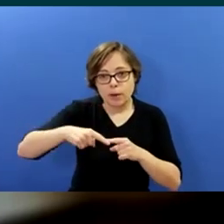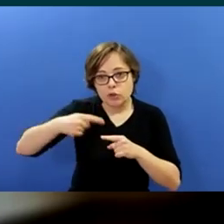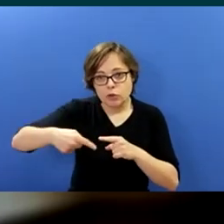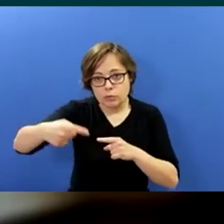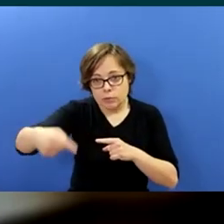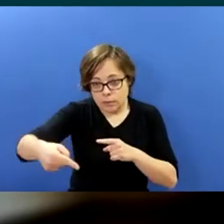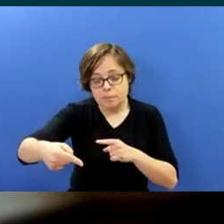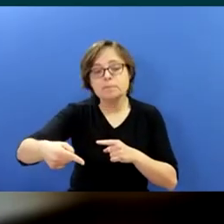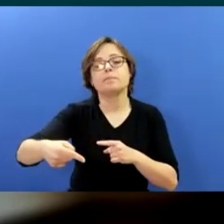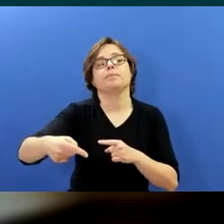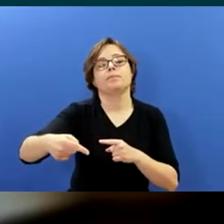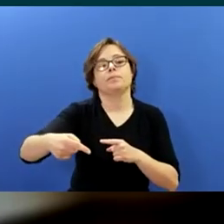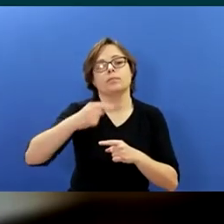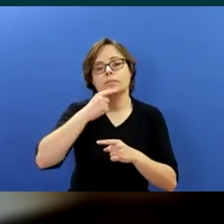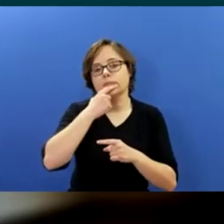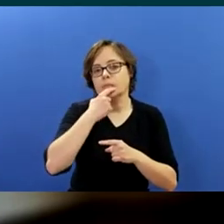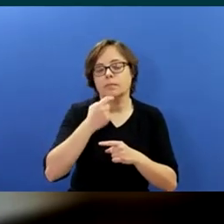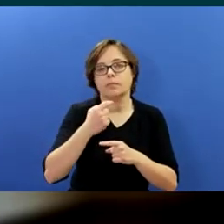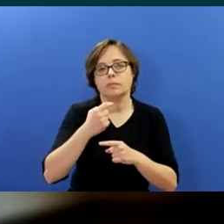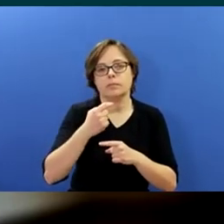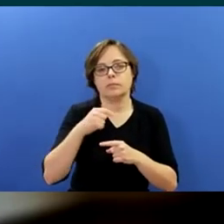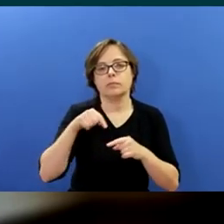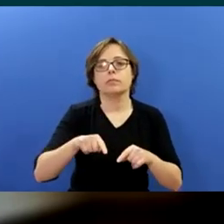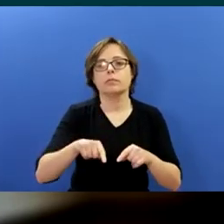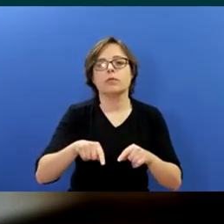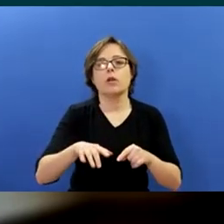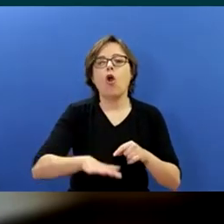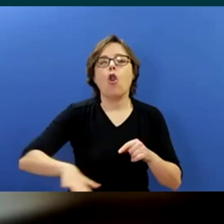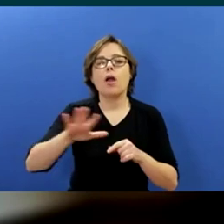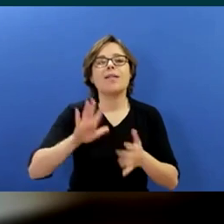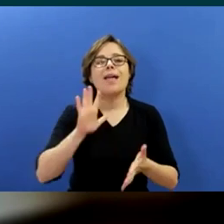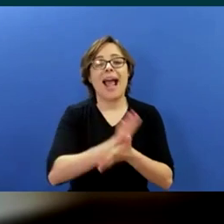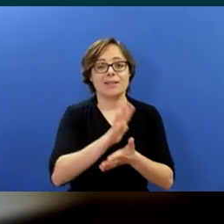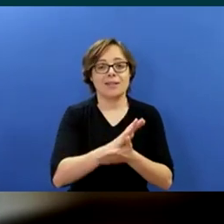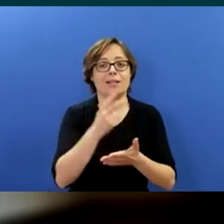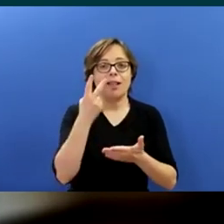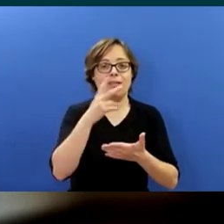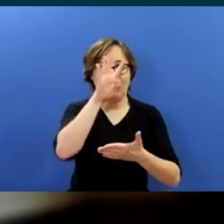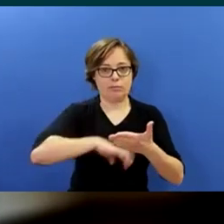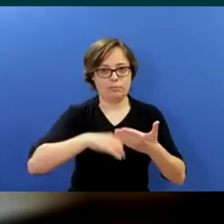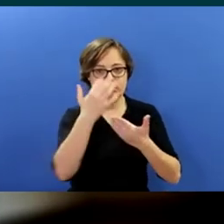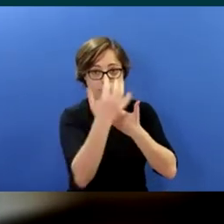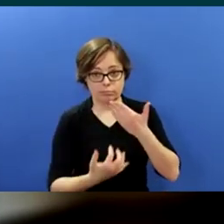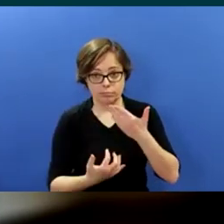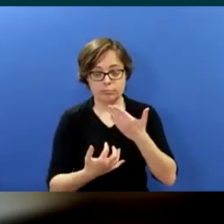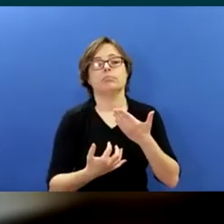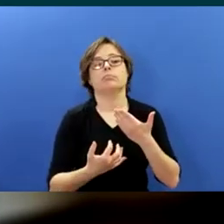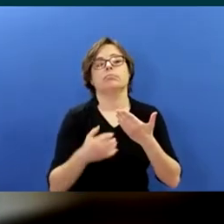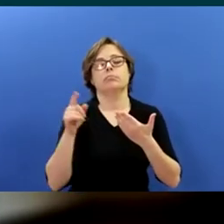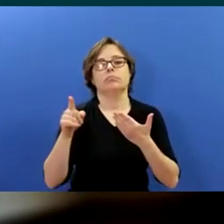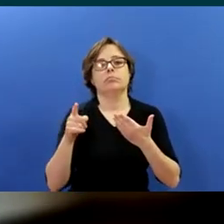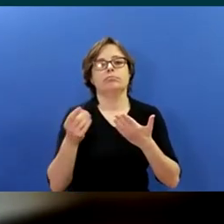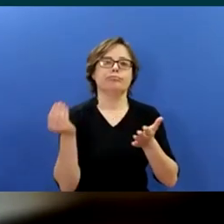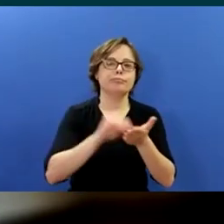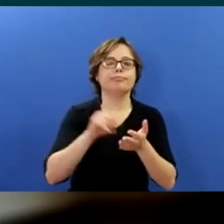to make a zoom on a neighborhood and kind of inform and communicate on what is going to